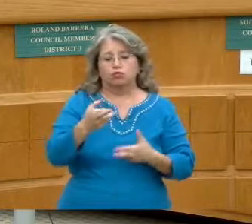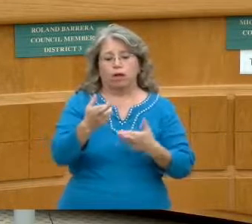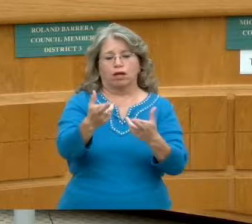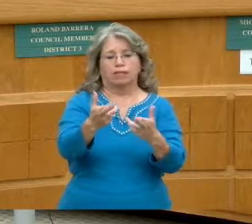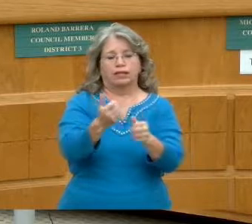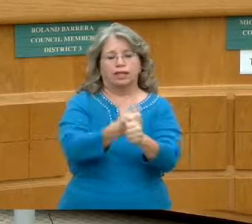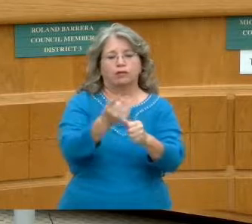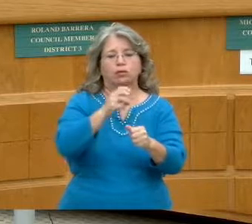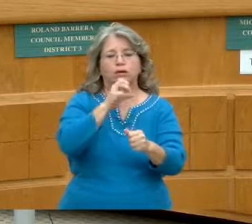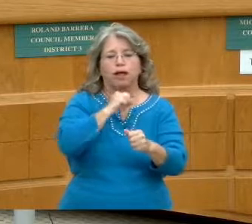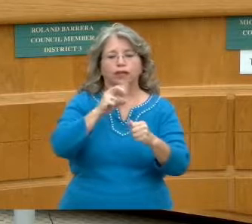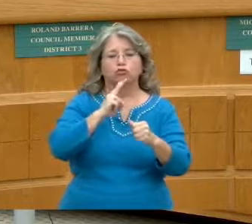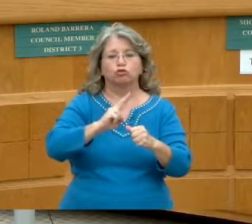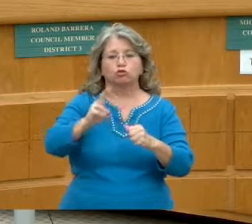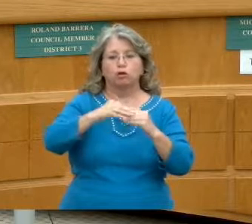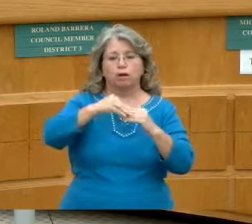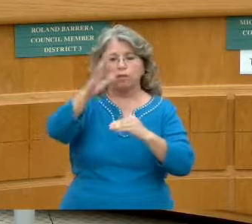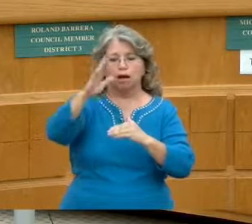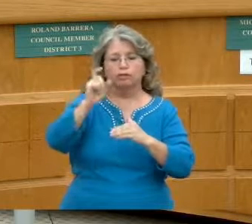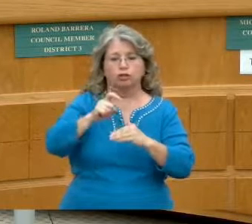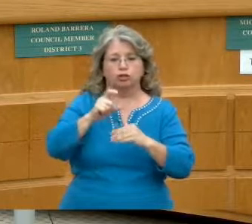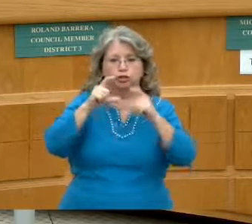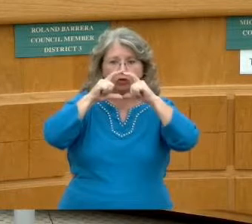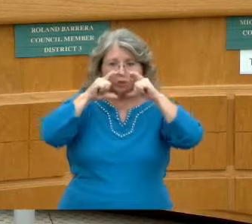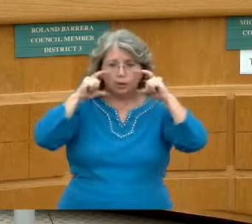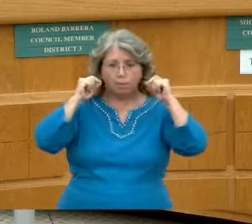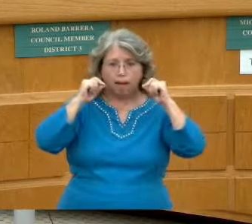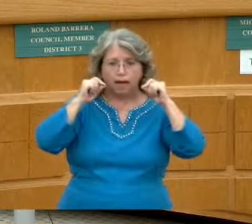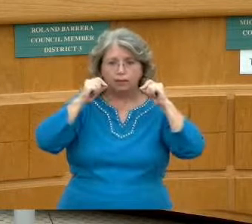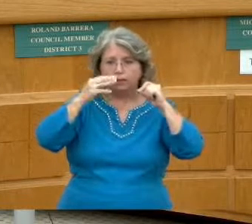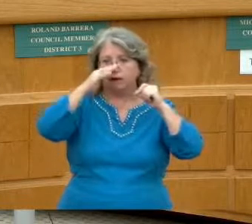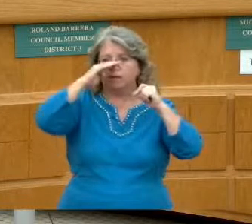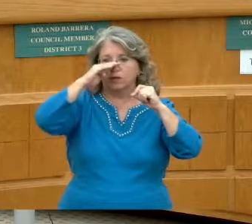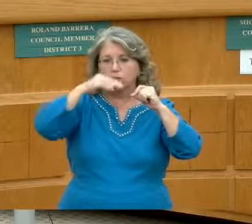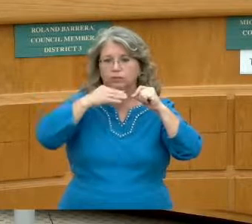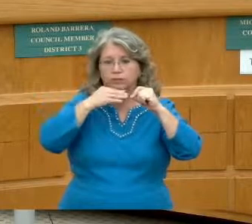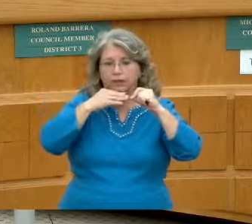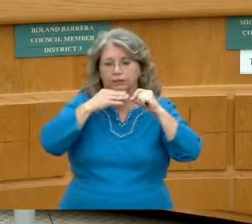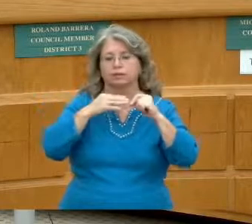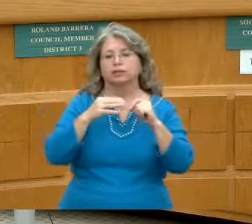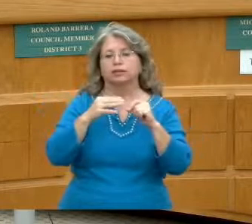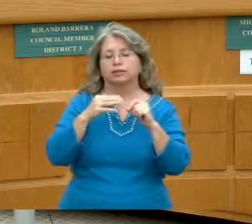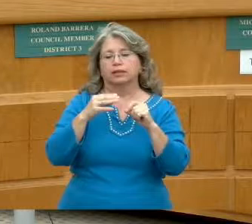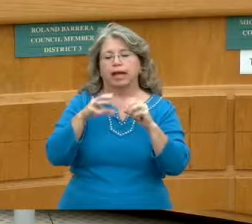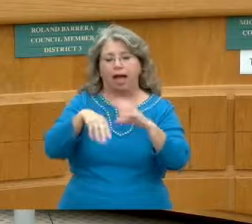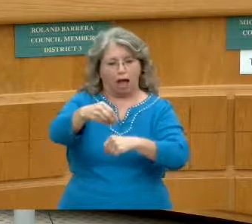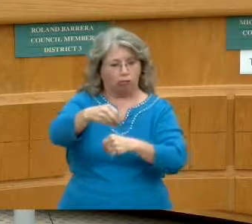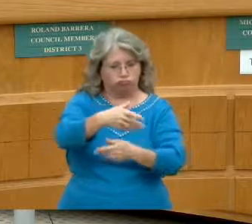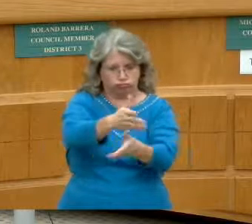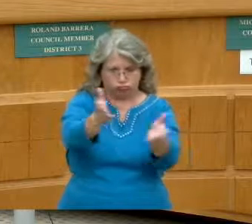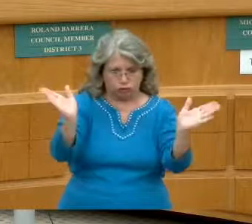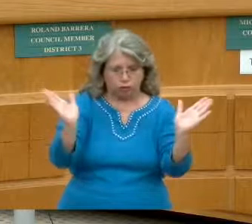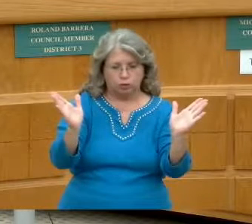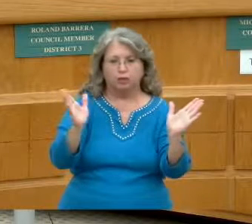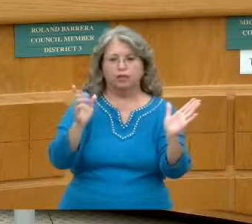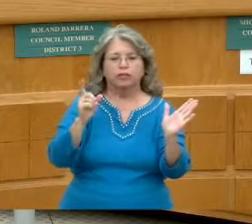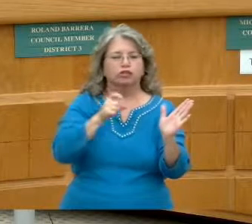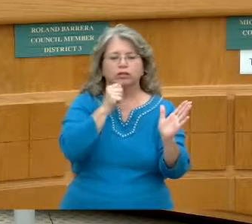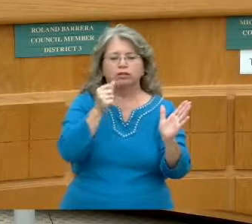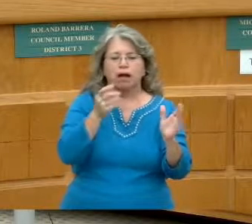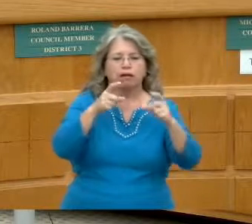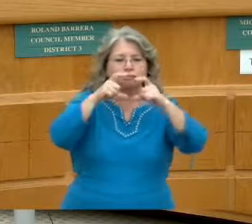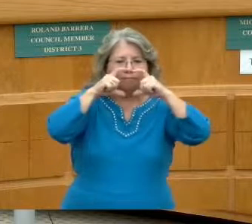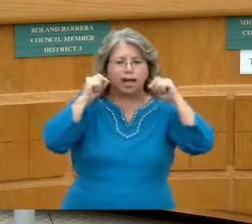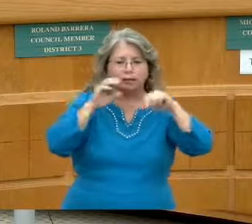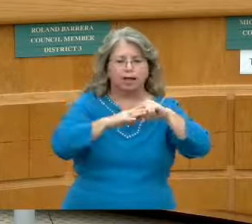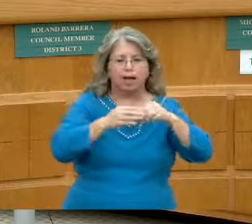years and older wear a mask that covers their nose and mouth when they are out in the community. Face coverings should not be put on babies or children younger